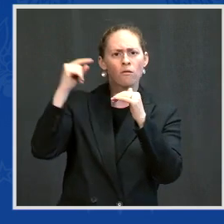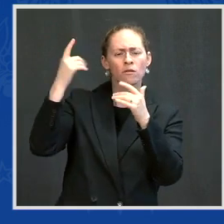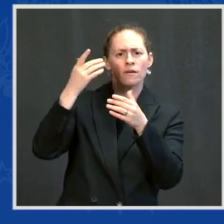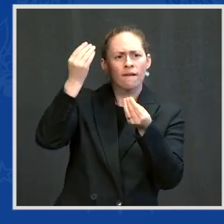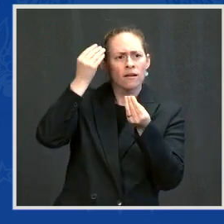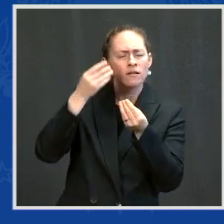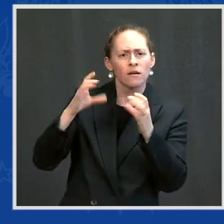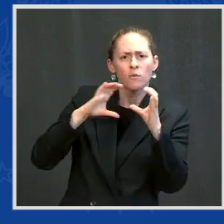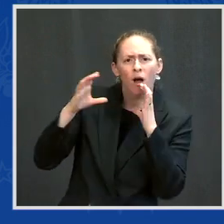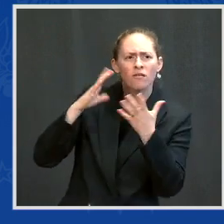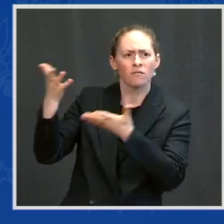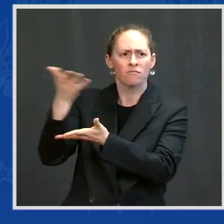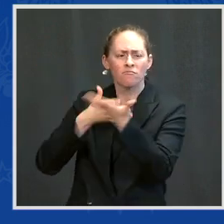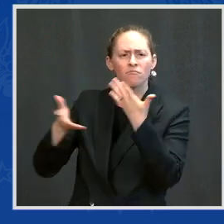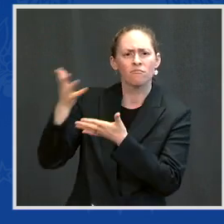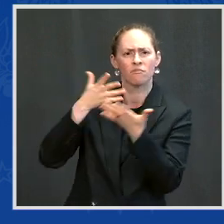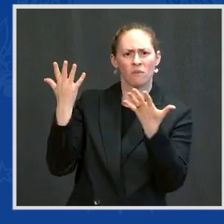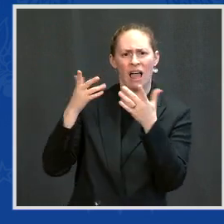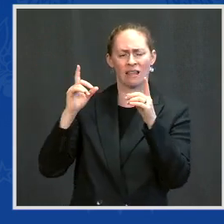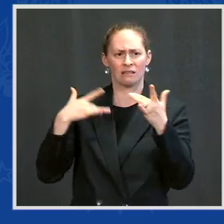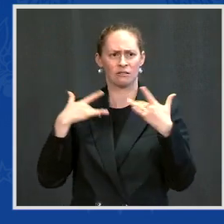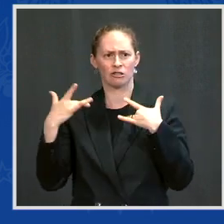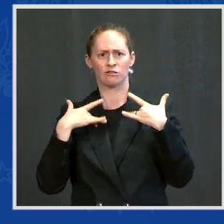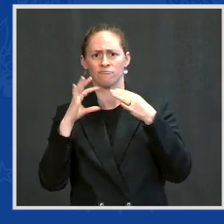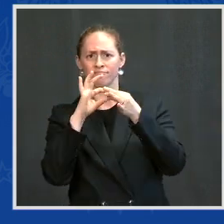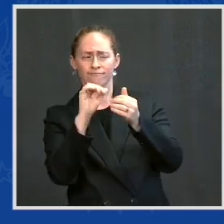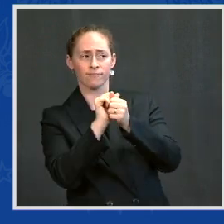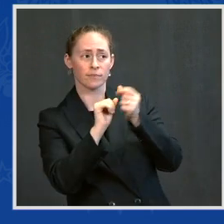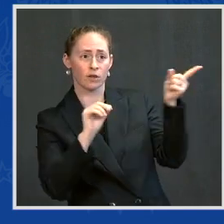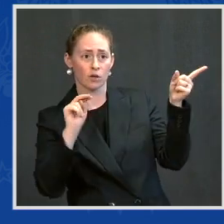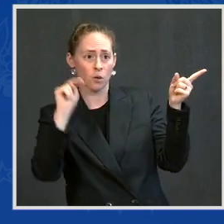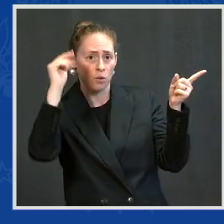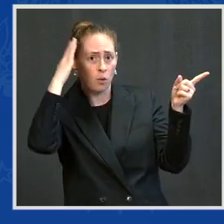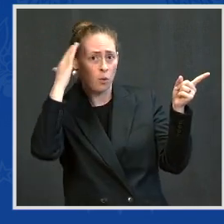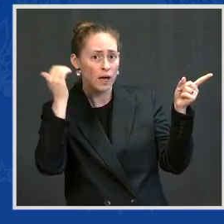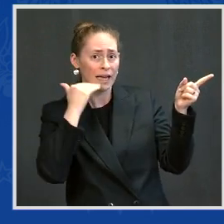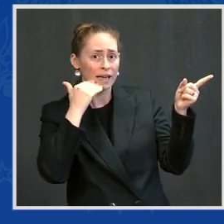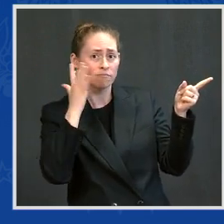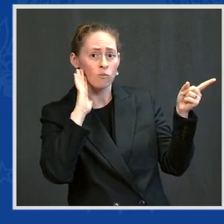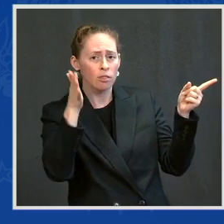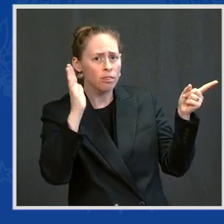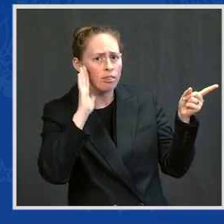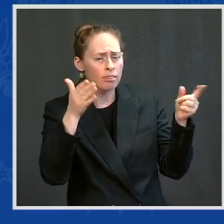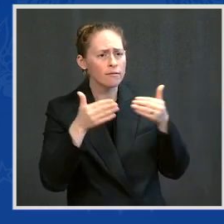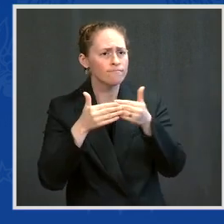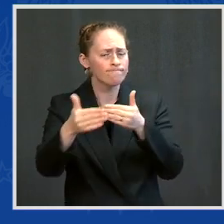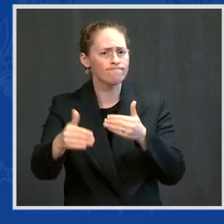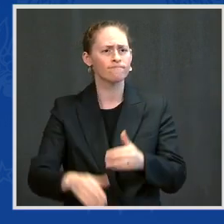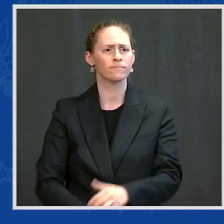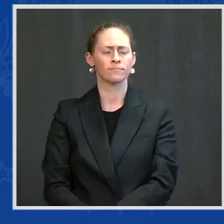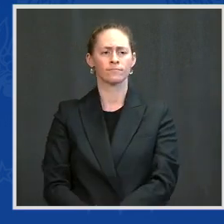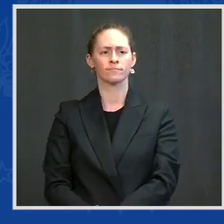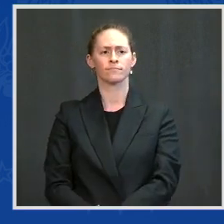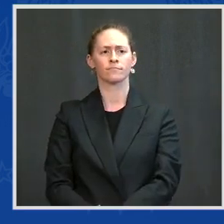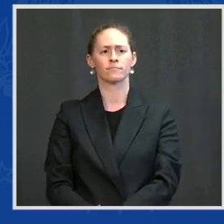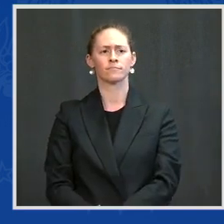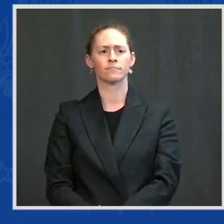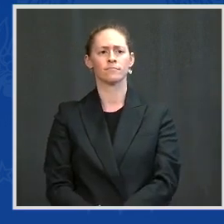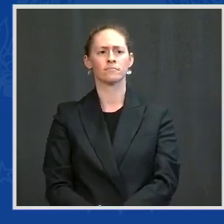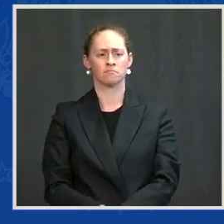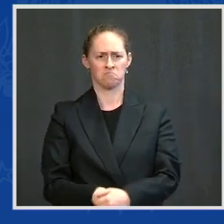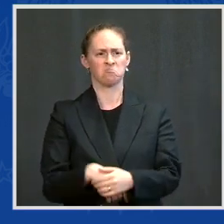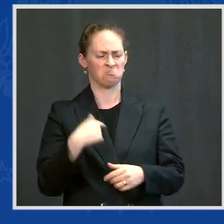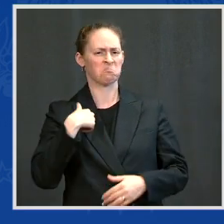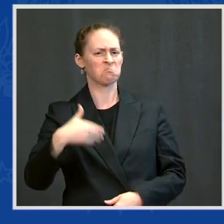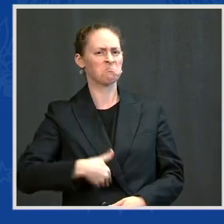through dialogue and diplomacy. On that, I expect a positive response from North Korea. When strong security is